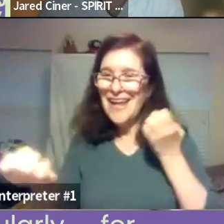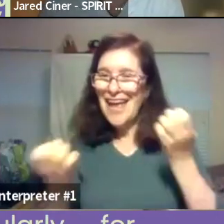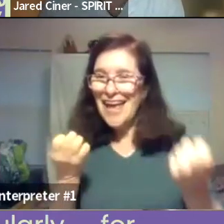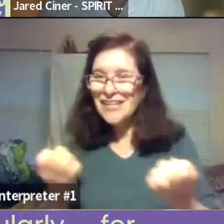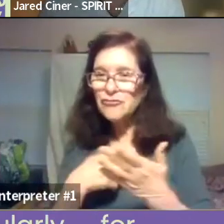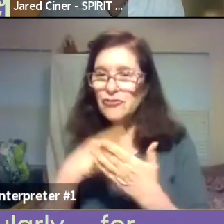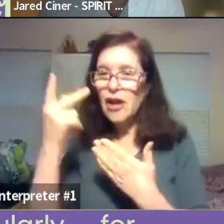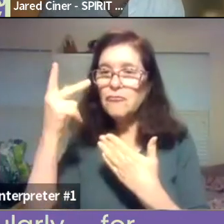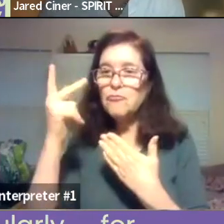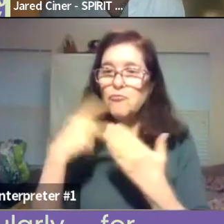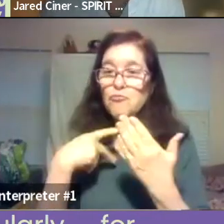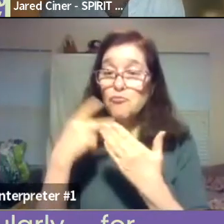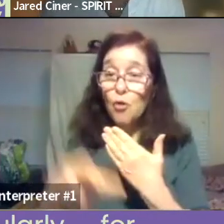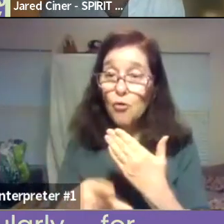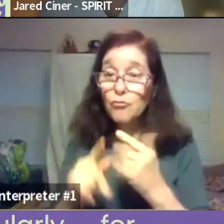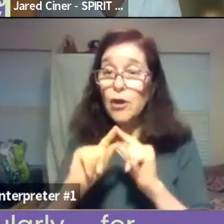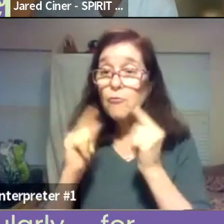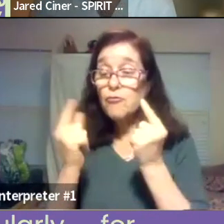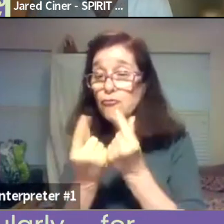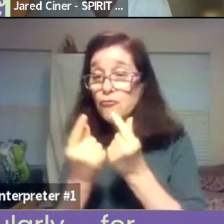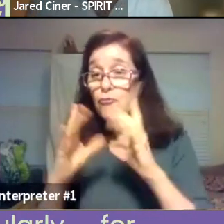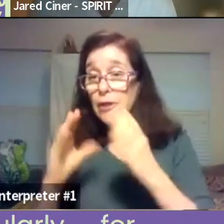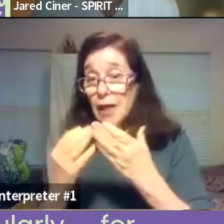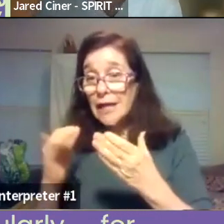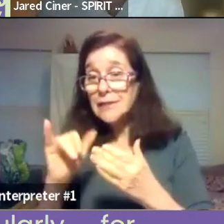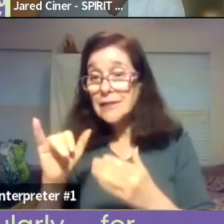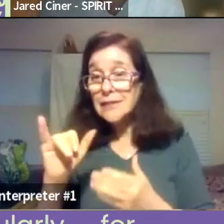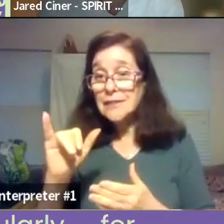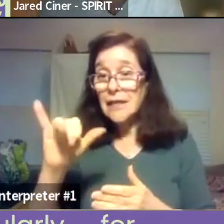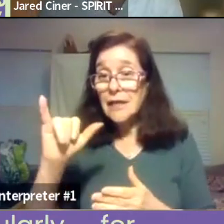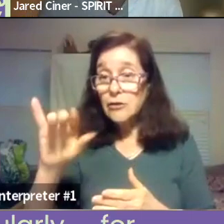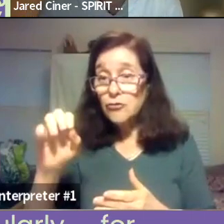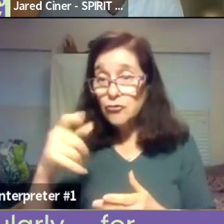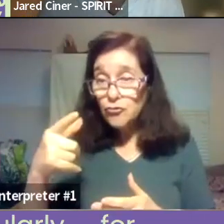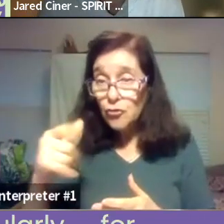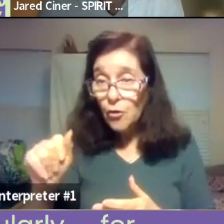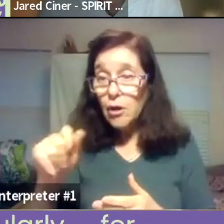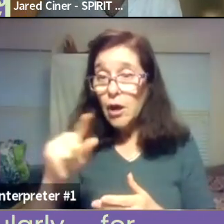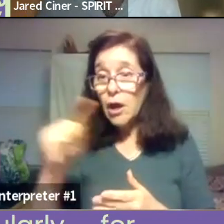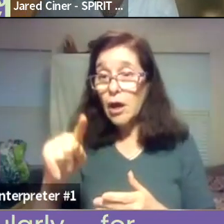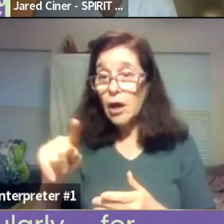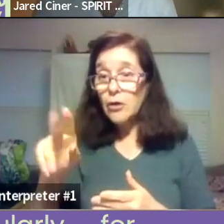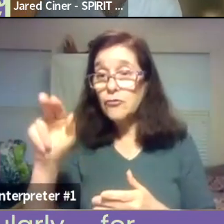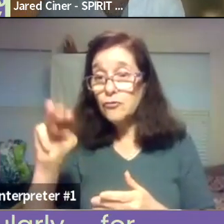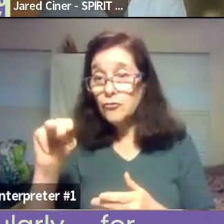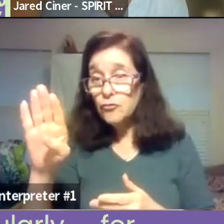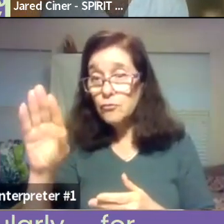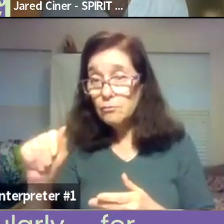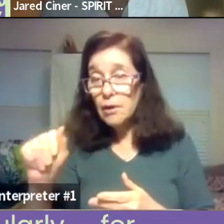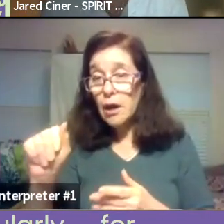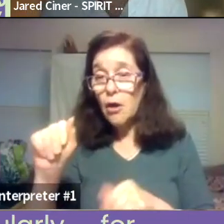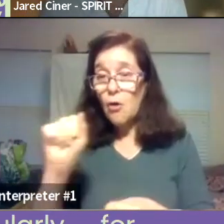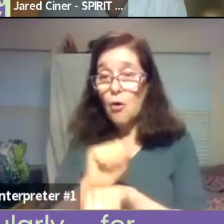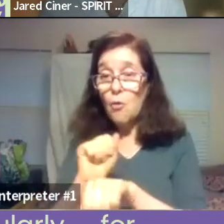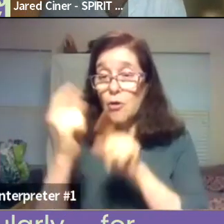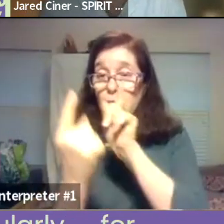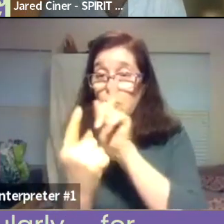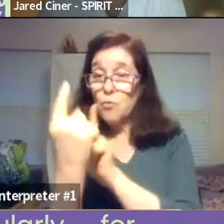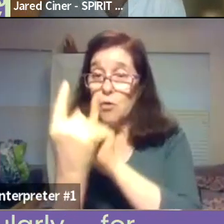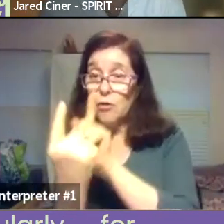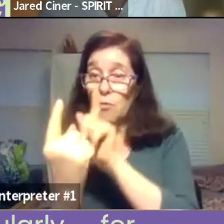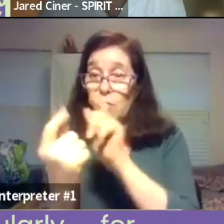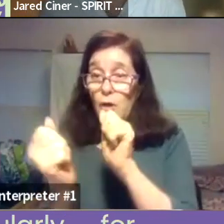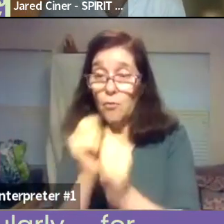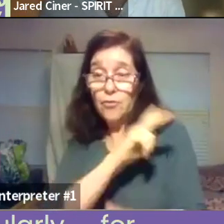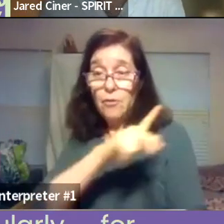programs, whether it be group classes like fitness or yoga or Zumba, or working one-on-one with a personal